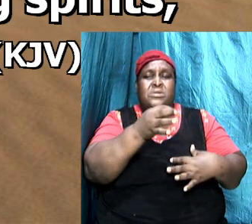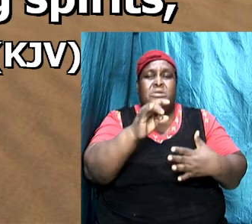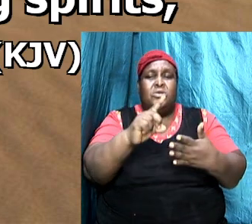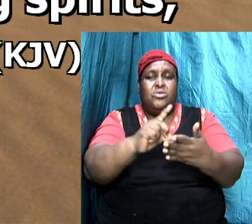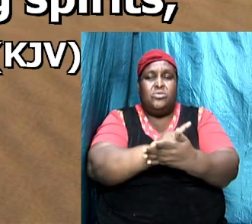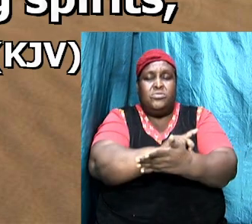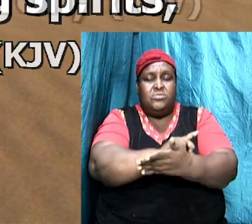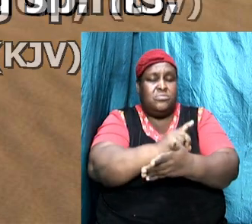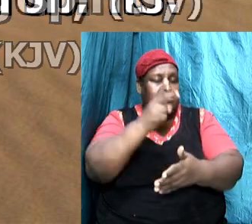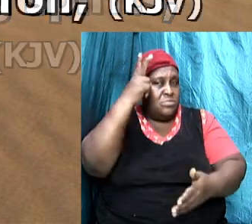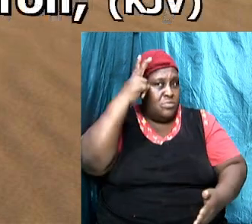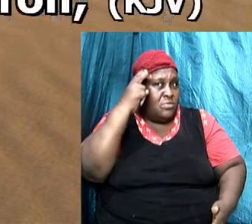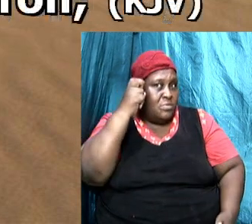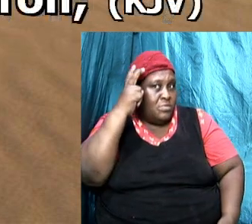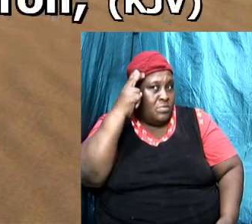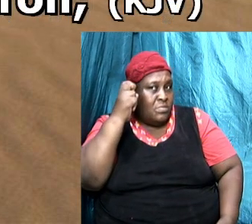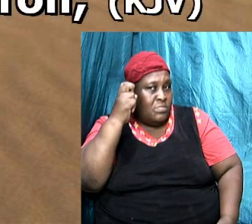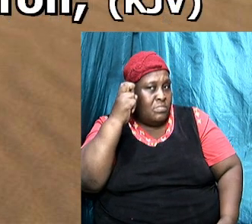doctrine of devils,